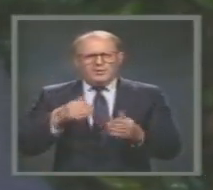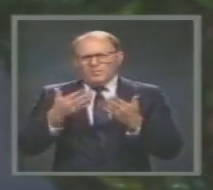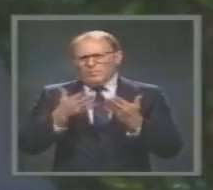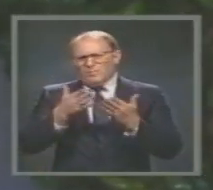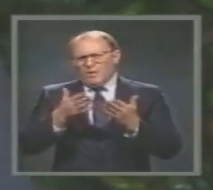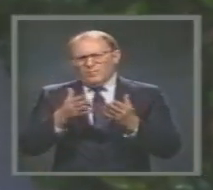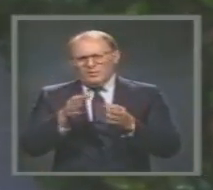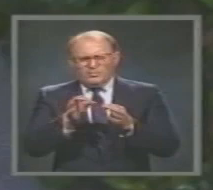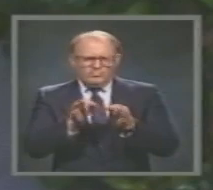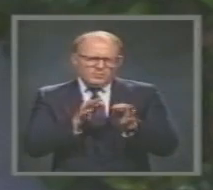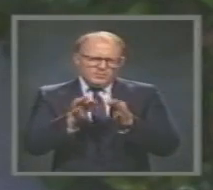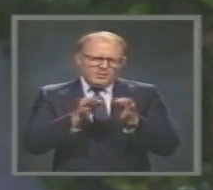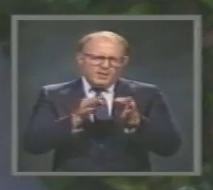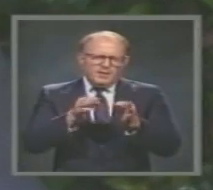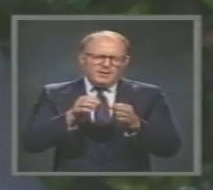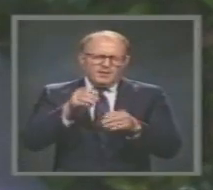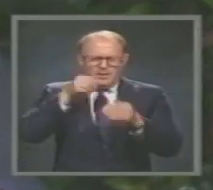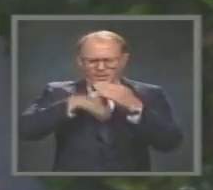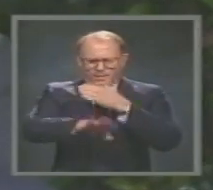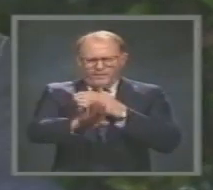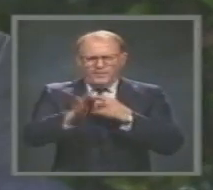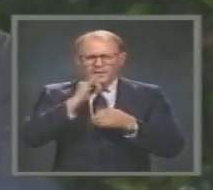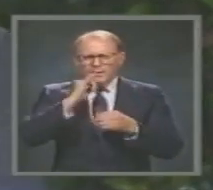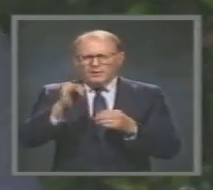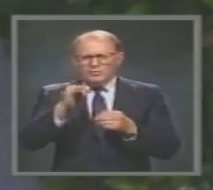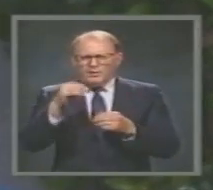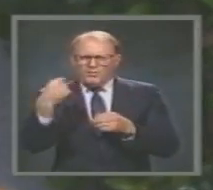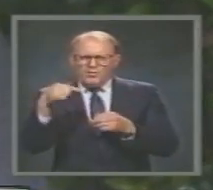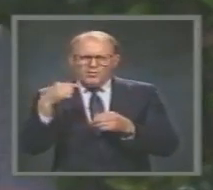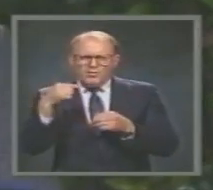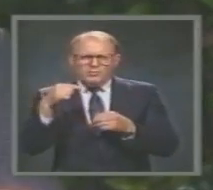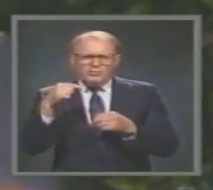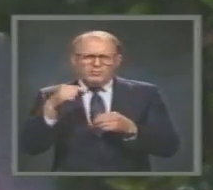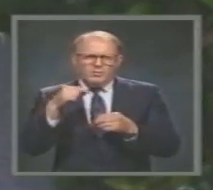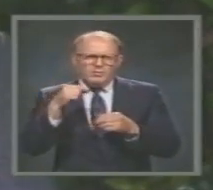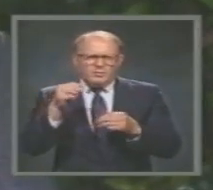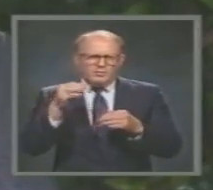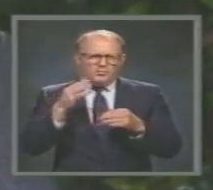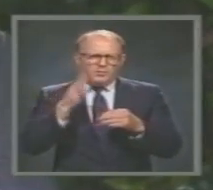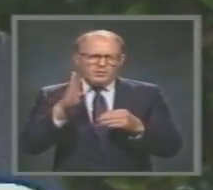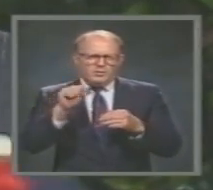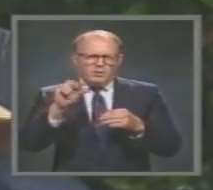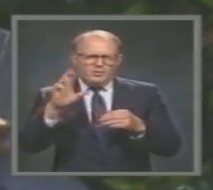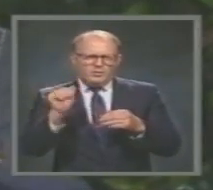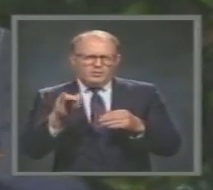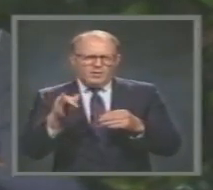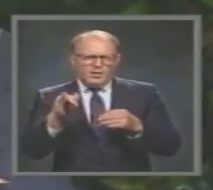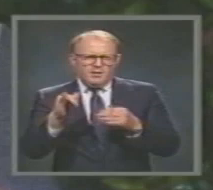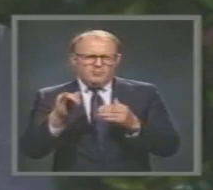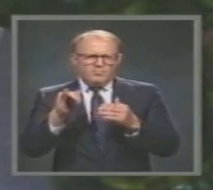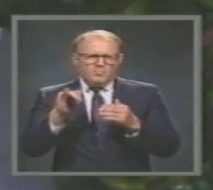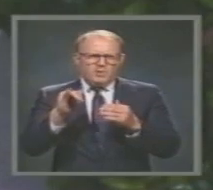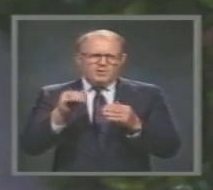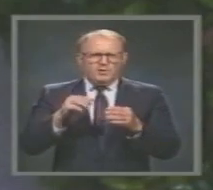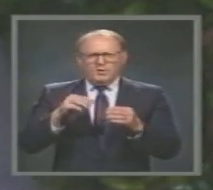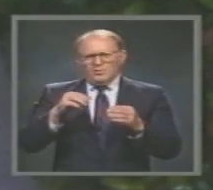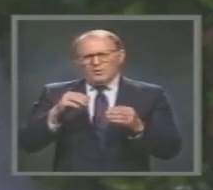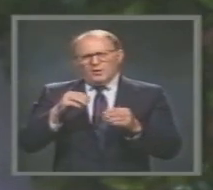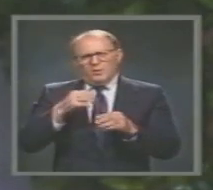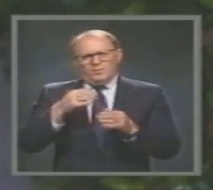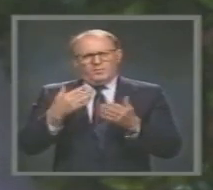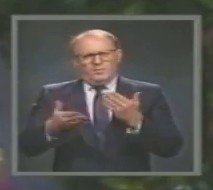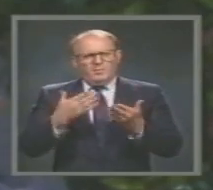or trunk in front? Would he identify the leopard by his spots and the zebra by his